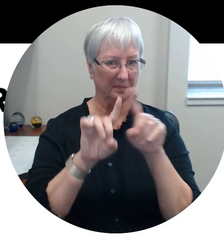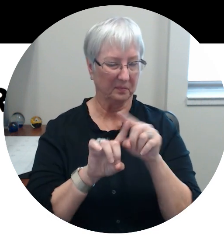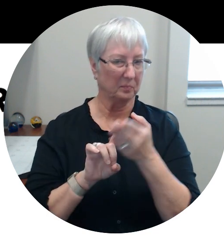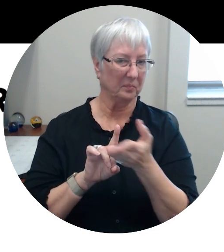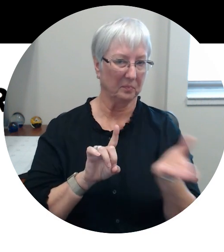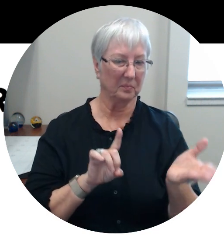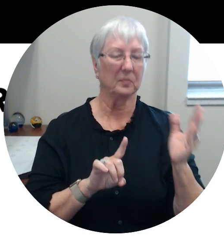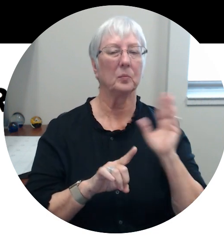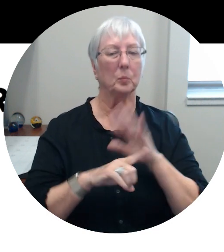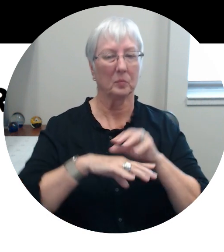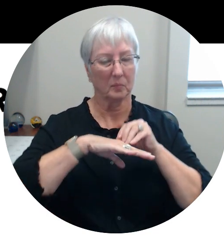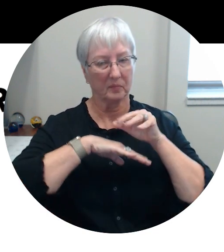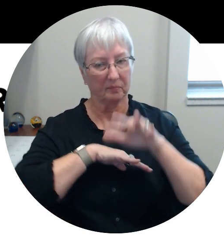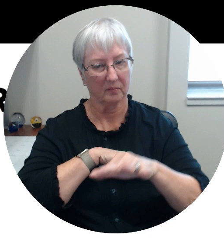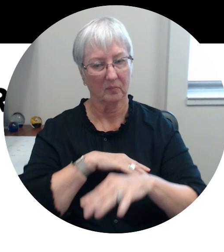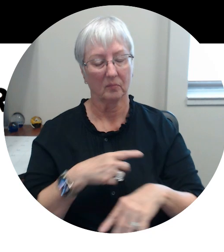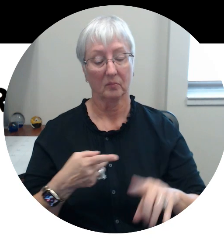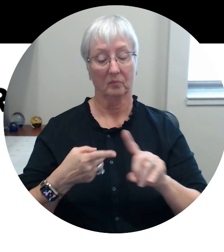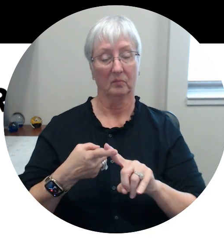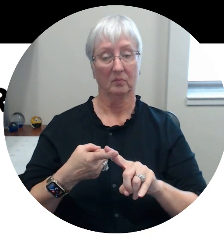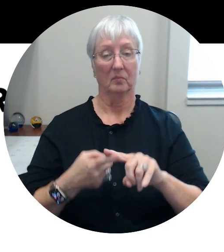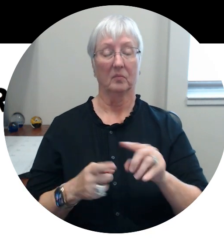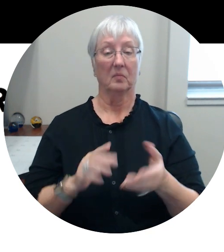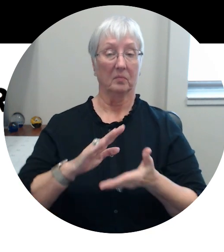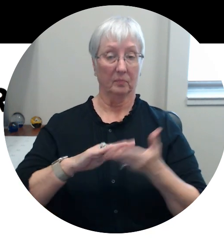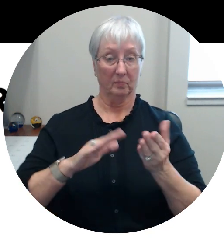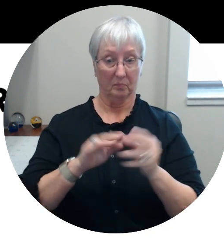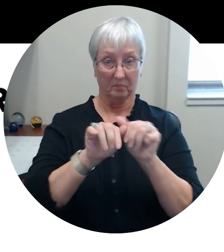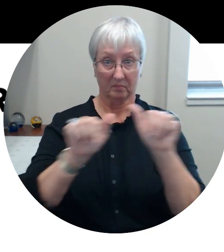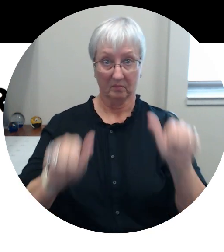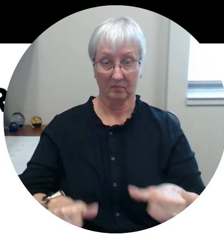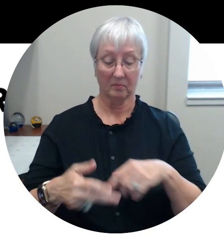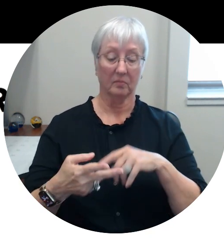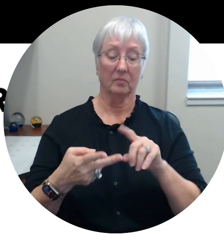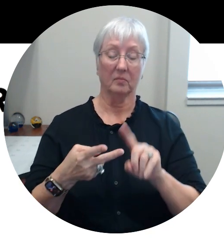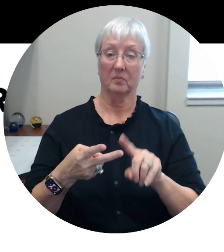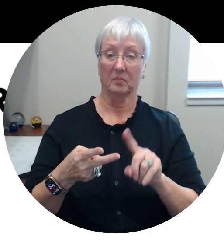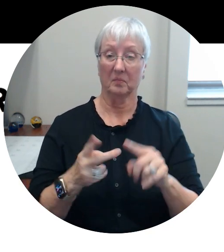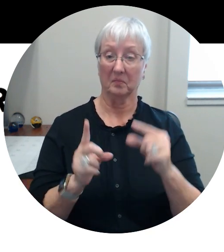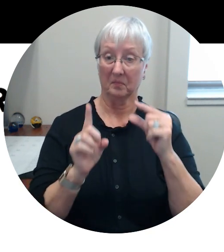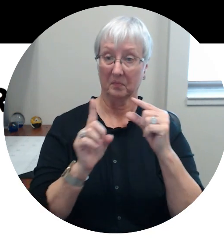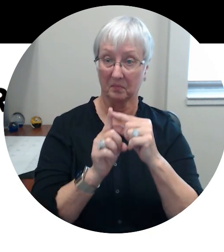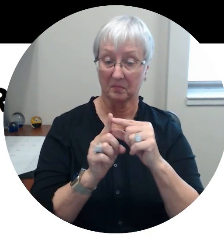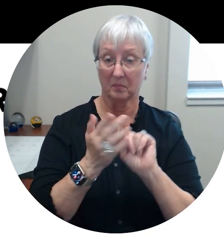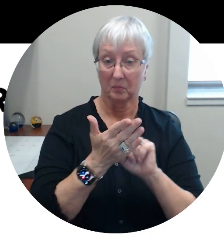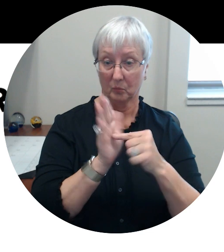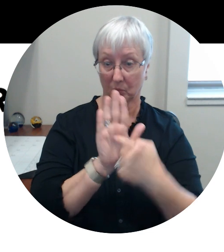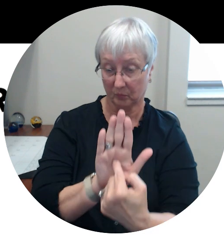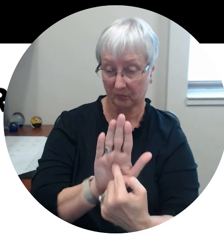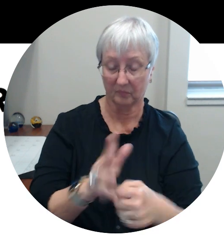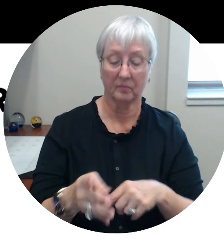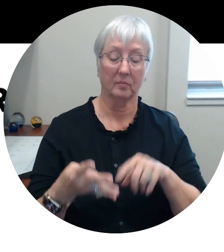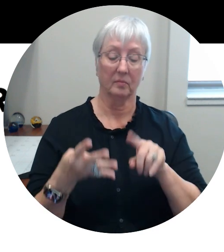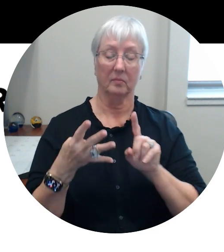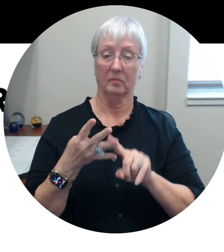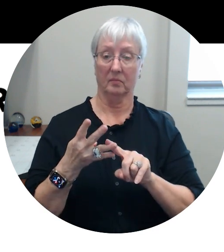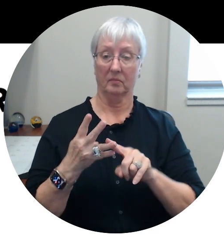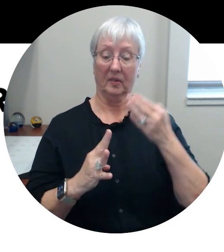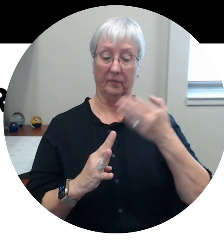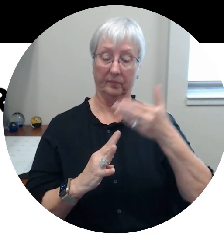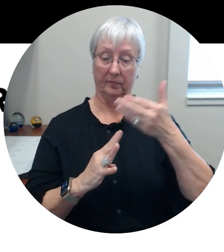that operating system uses, the file formats that the font's available in, as well as preferences and settings that the